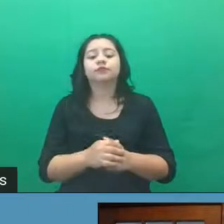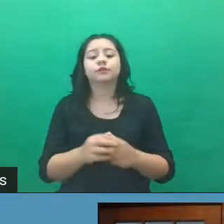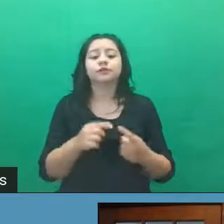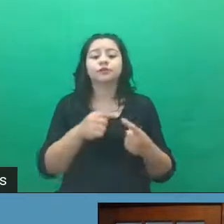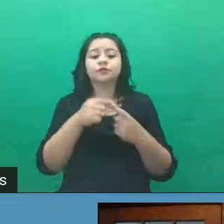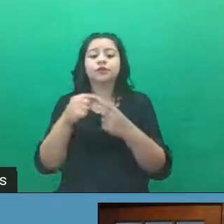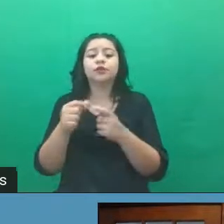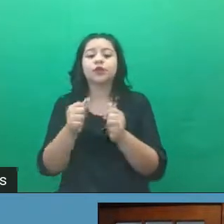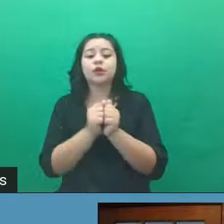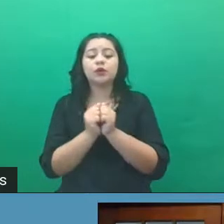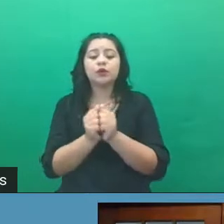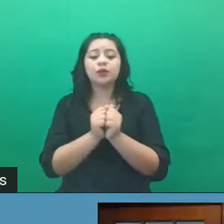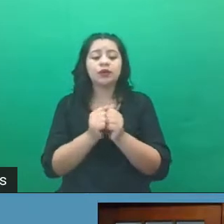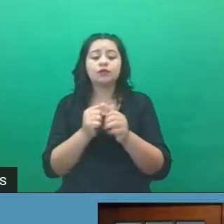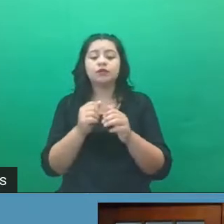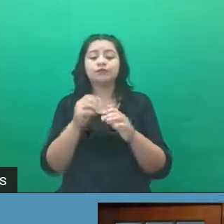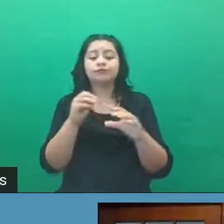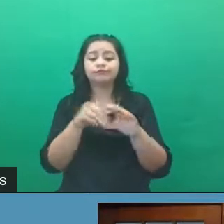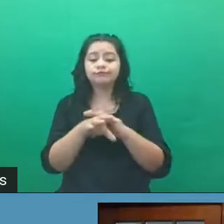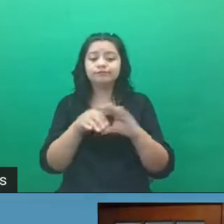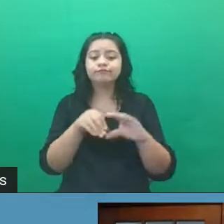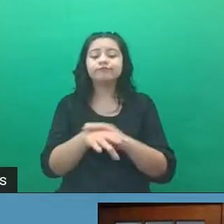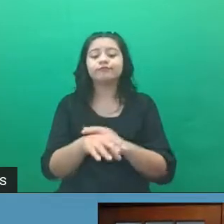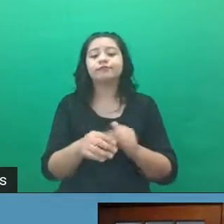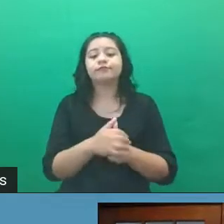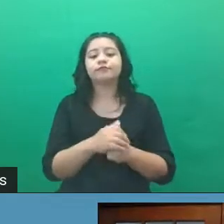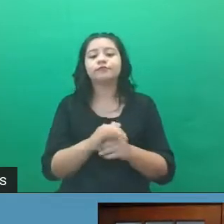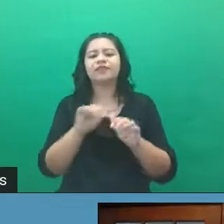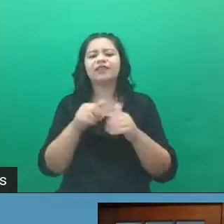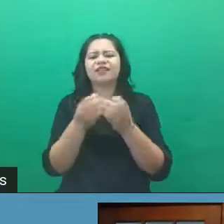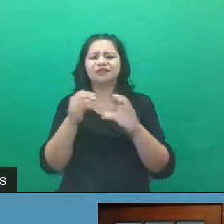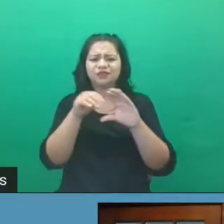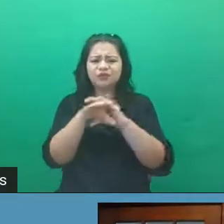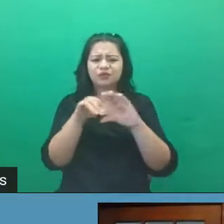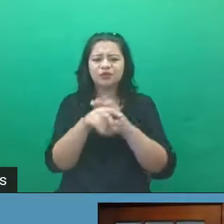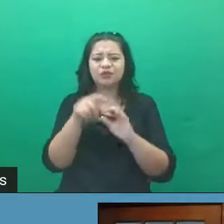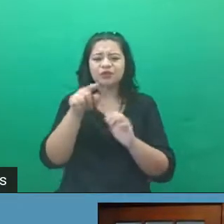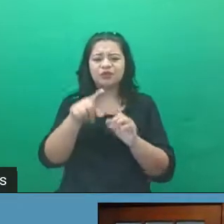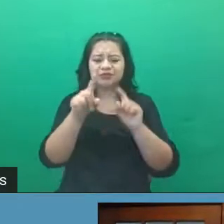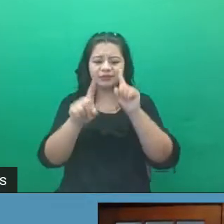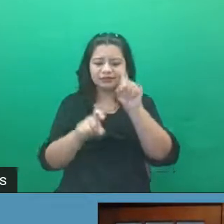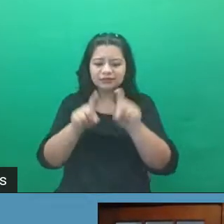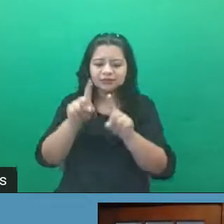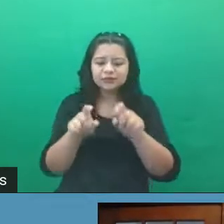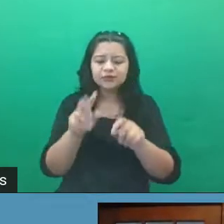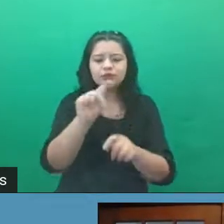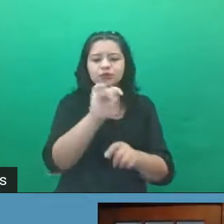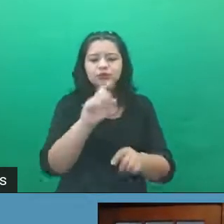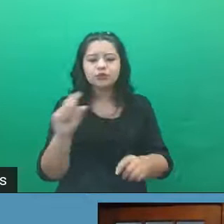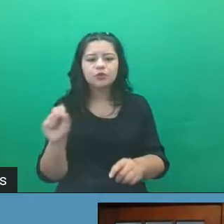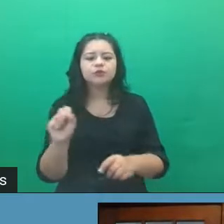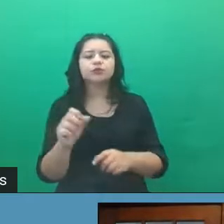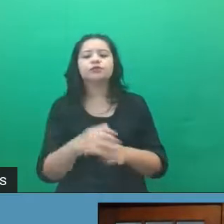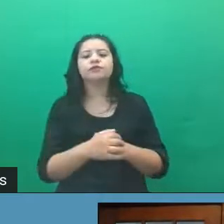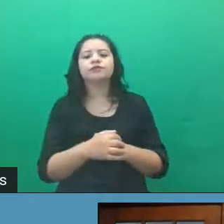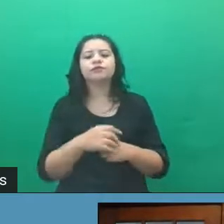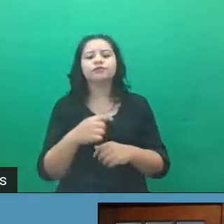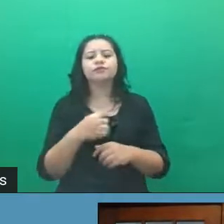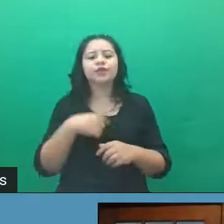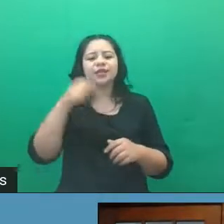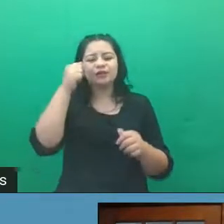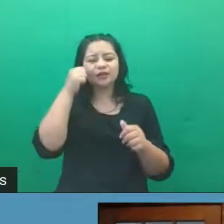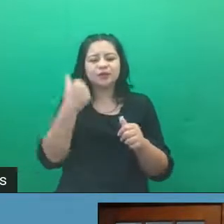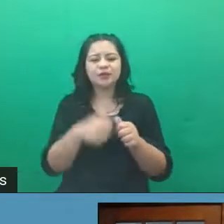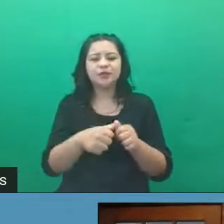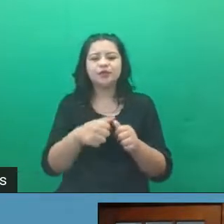specifically accessibility are kind of interesting. So the question was, how accessible are these survey tools? I remember many years ago, Survey Gizmo was